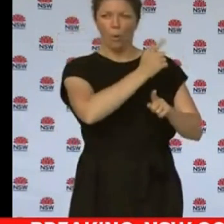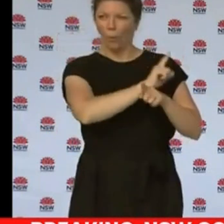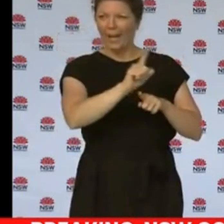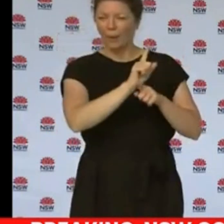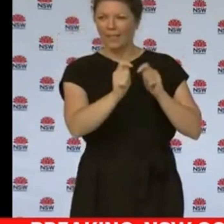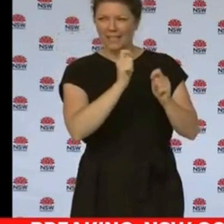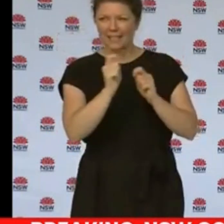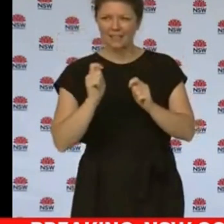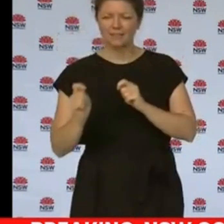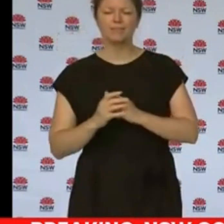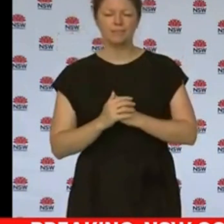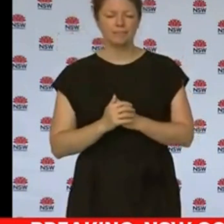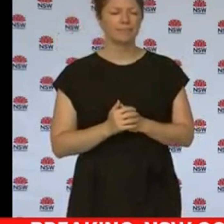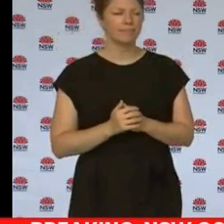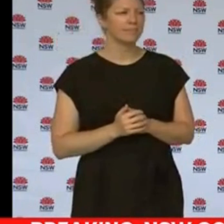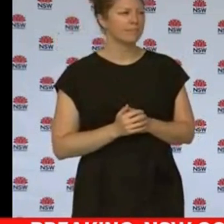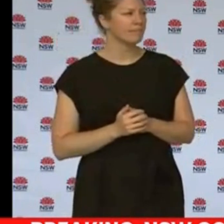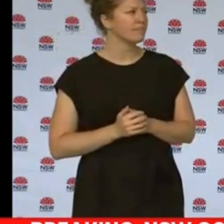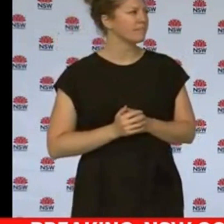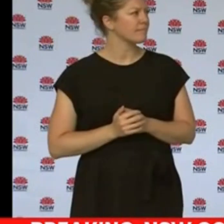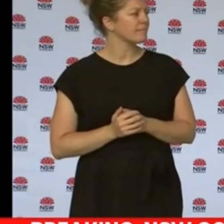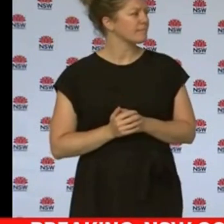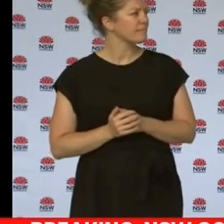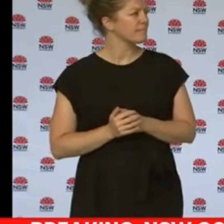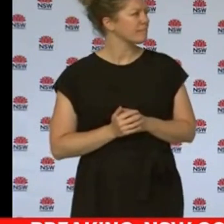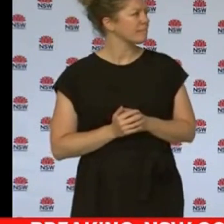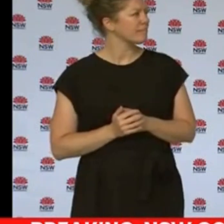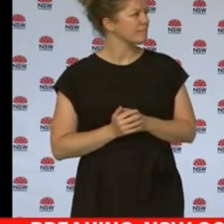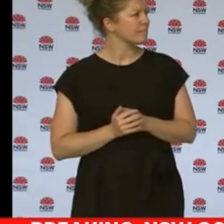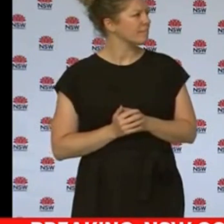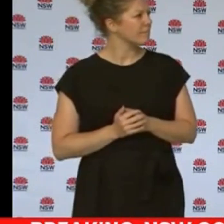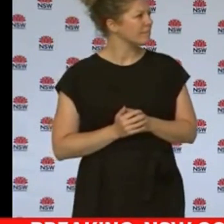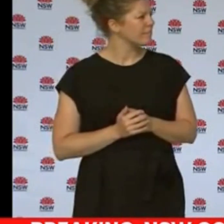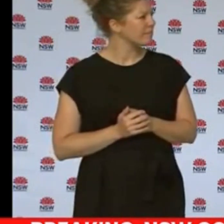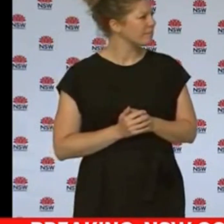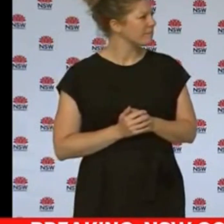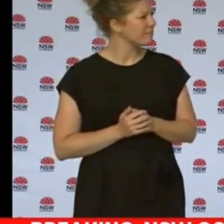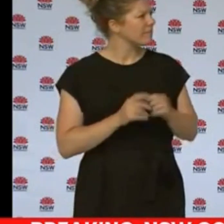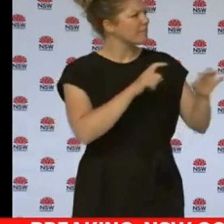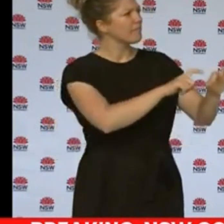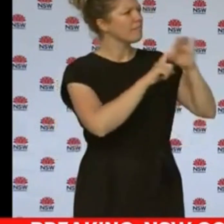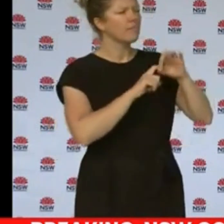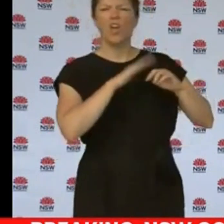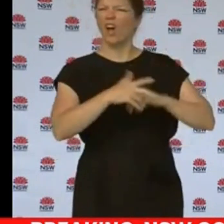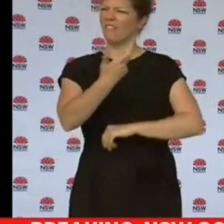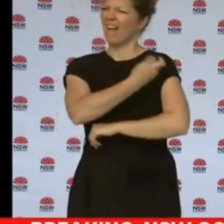for many, many months, given higher risk. Dr. Chant, can you just explain, what do the vaccines do?